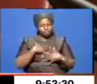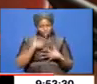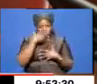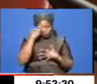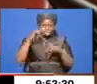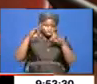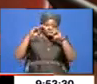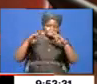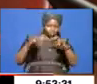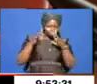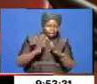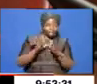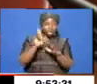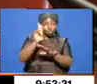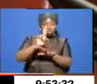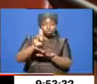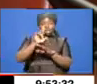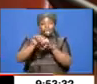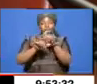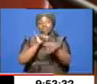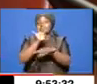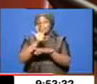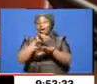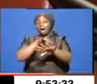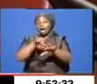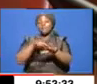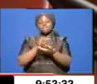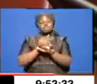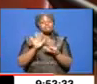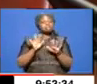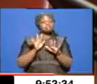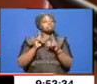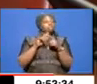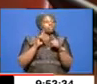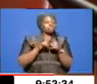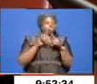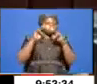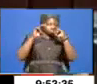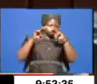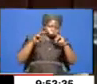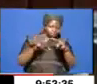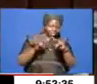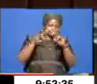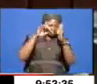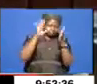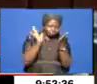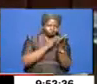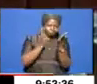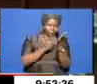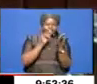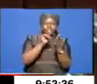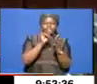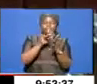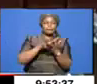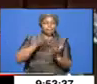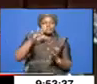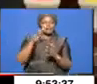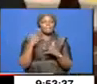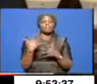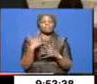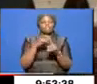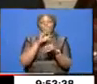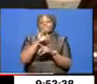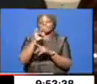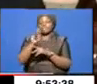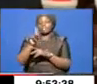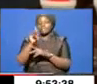took just under maybe 4 hours to produce these voluminous documents from FKF. It was revealed that Sports Cabinet Secretary Amina